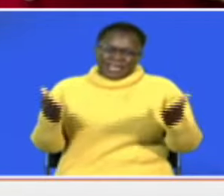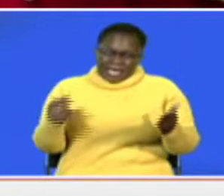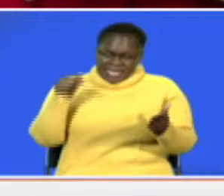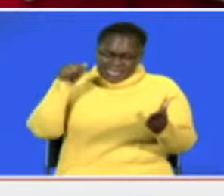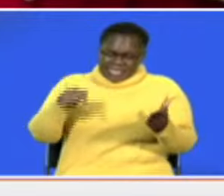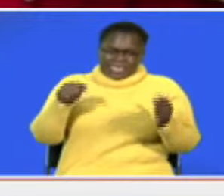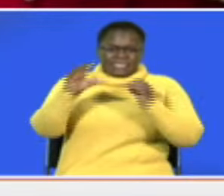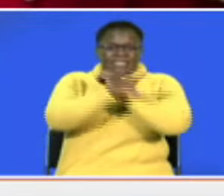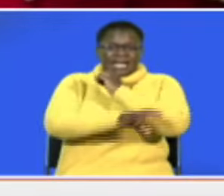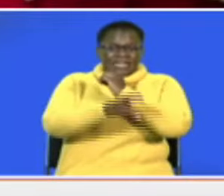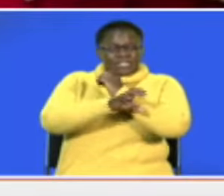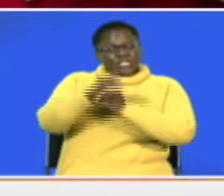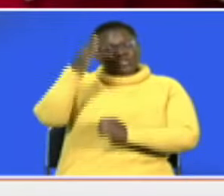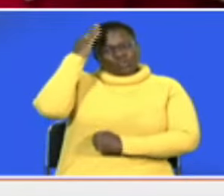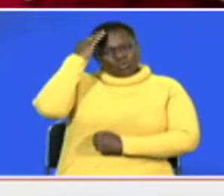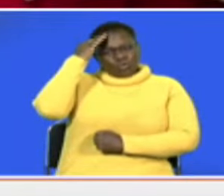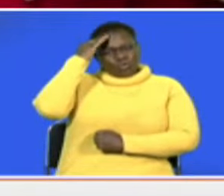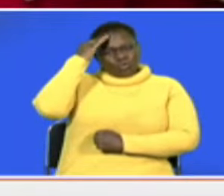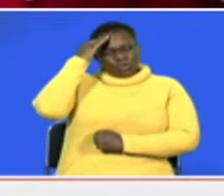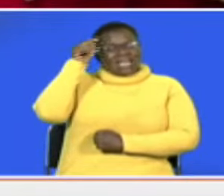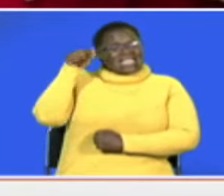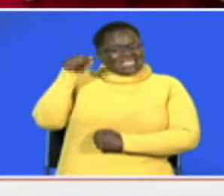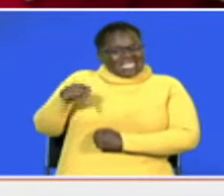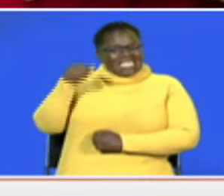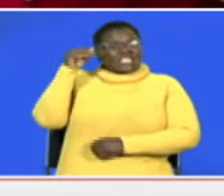this country has known,